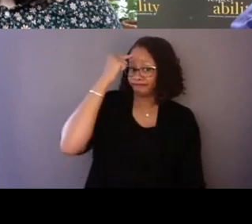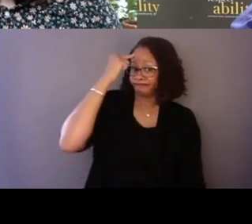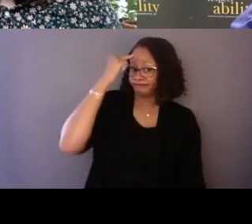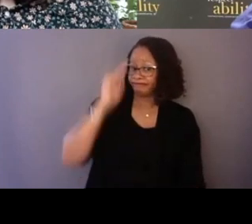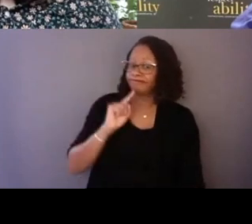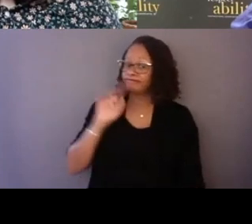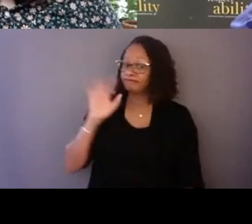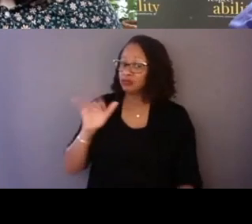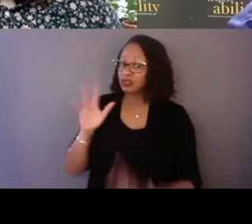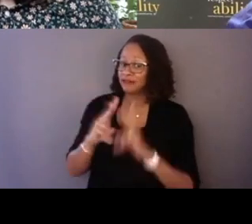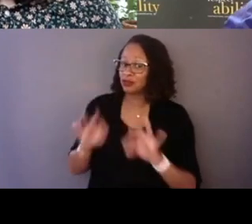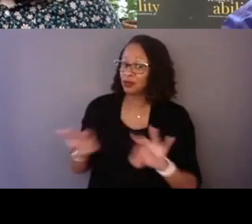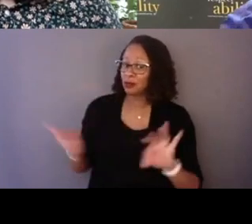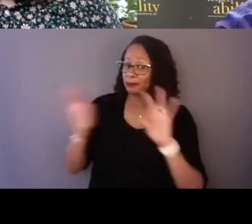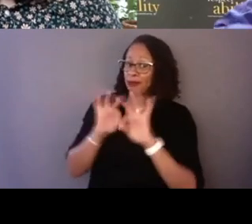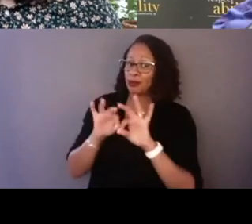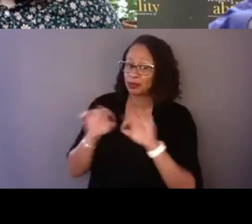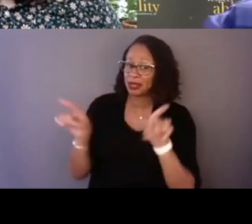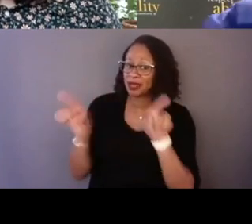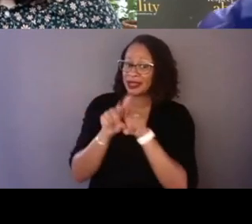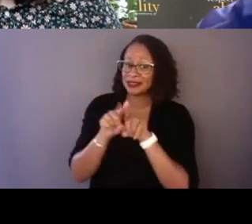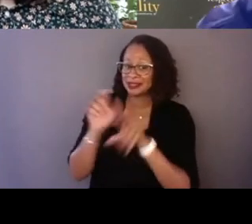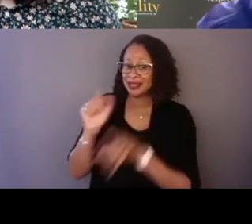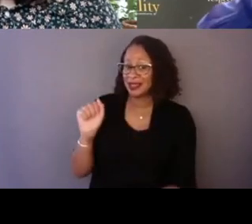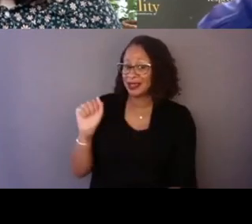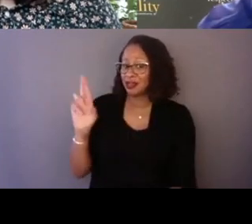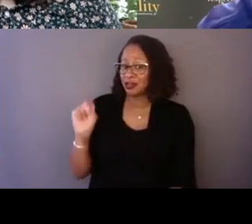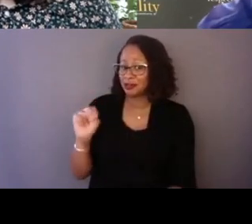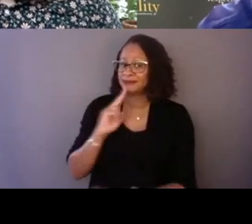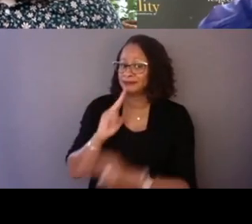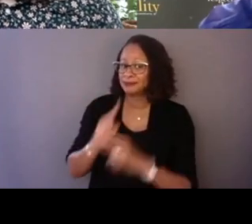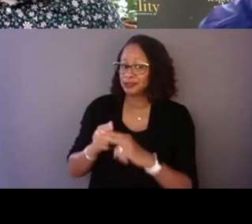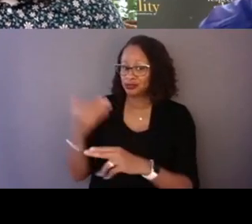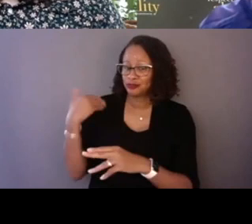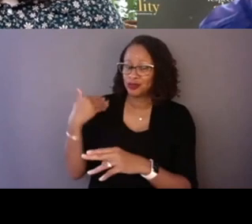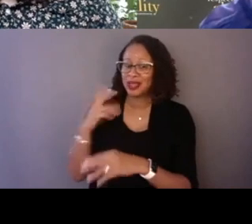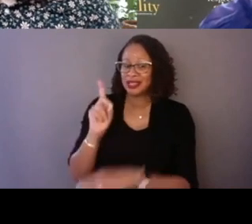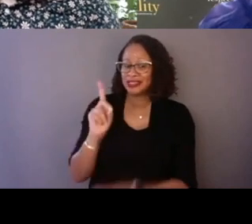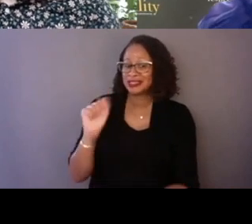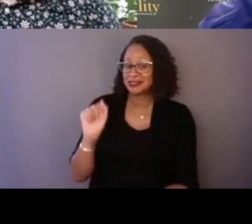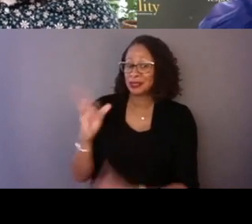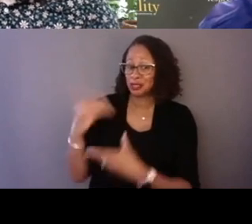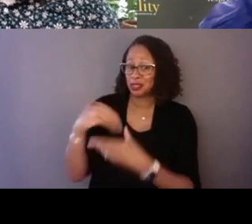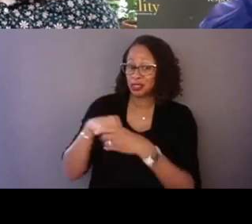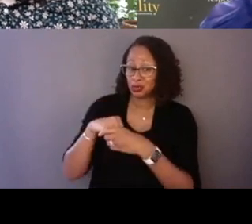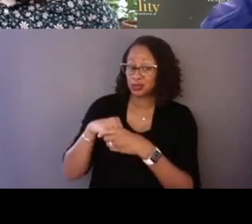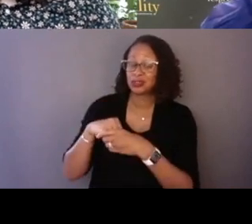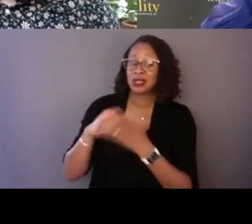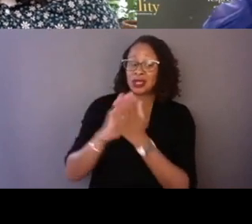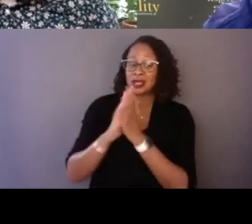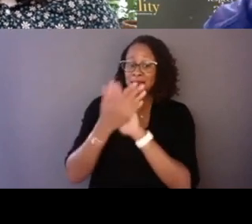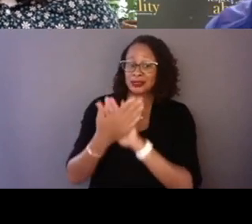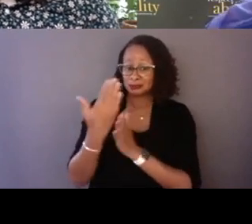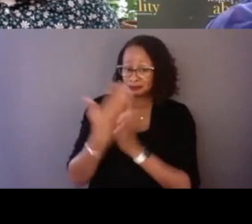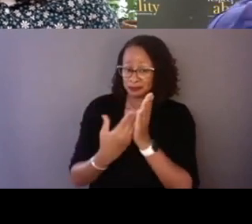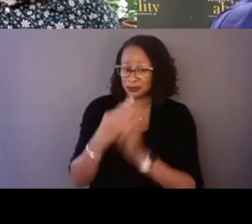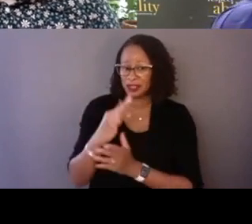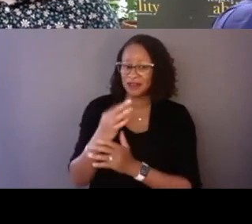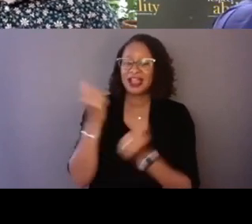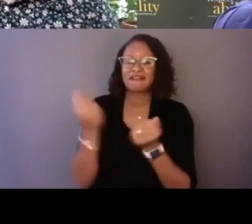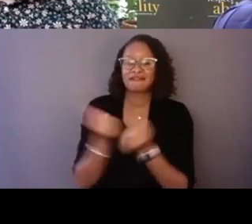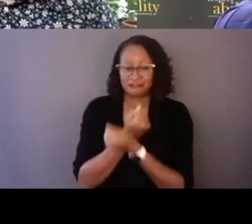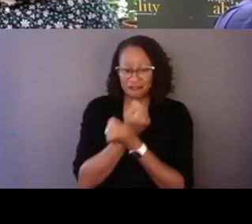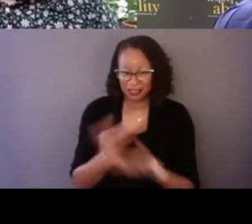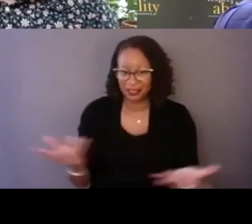really important then, as Aaron has mentioned, that disability inclusion becomes part of everything